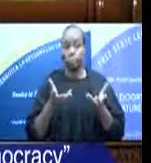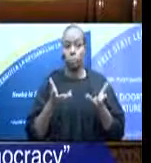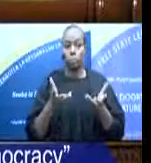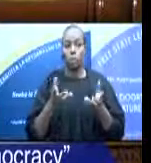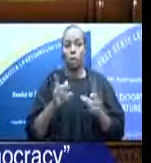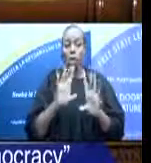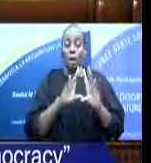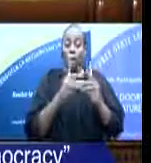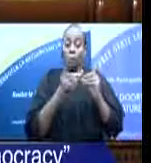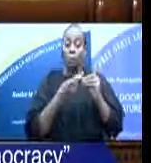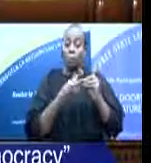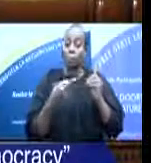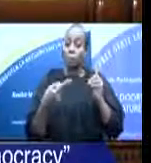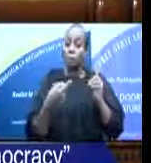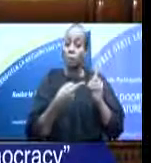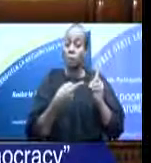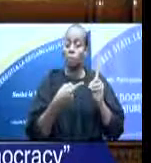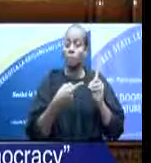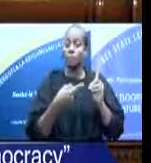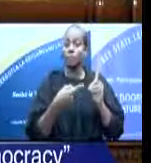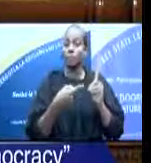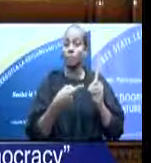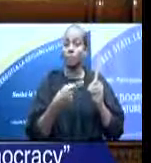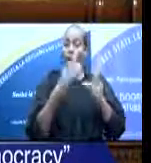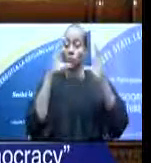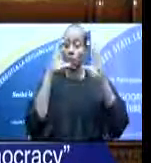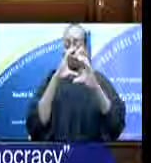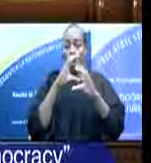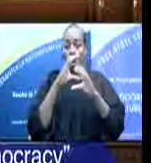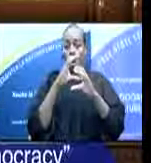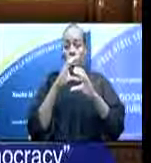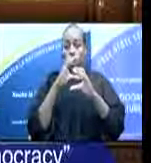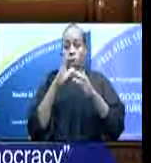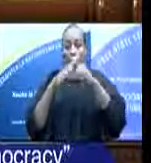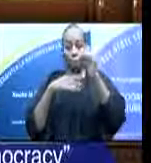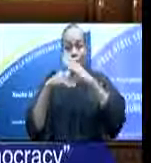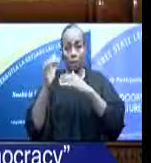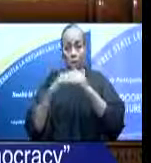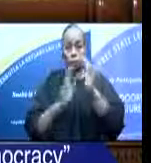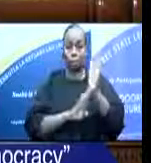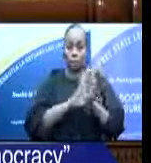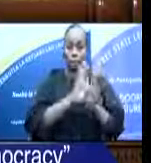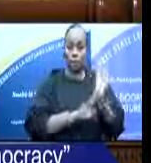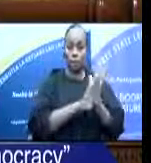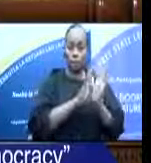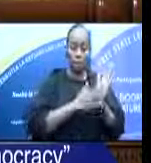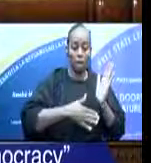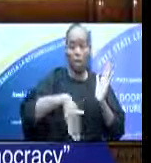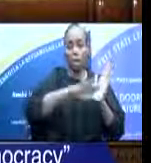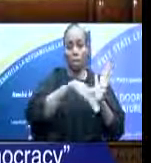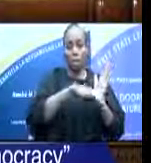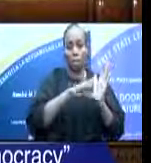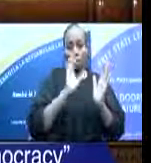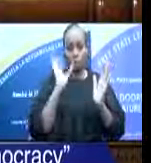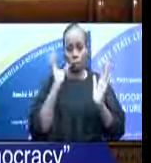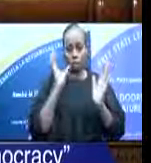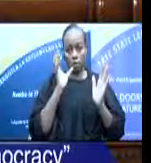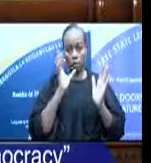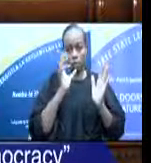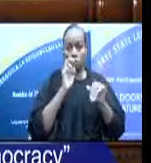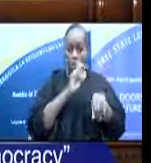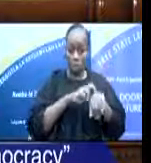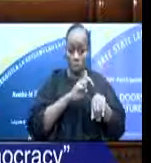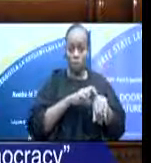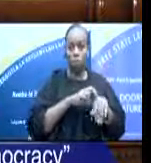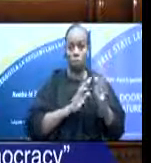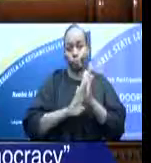The department, Honorable Speaker, will focus on increasing facilities in areas of the province that requires